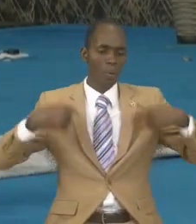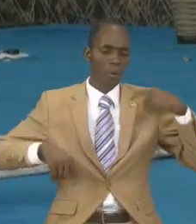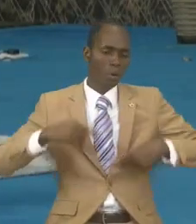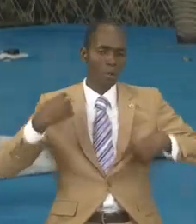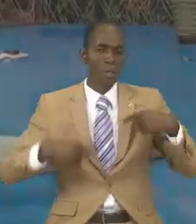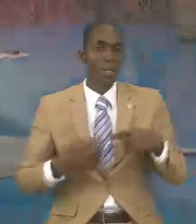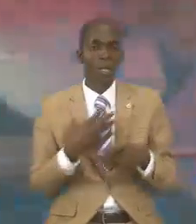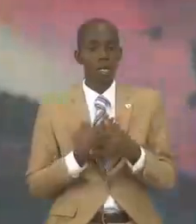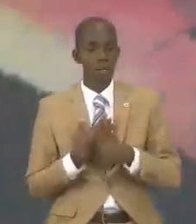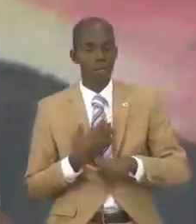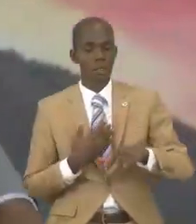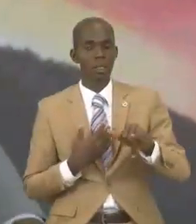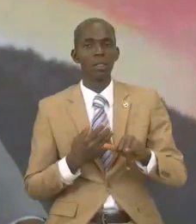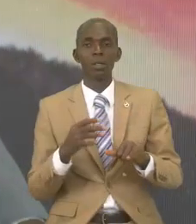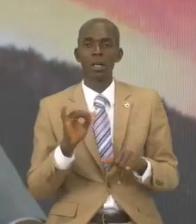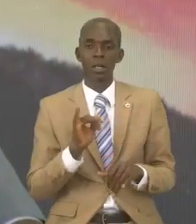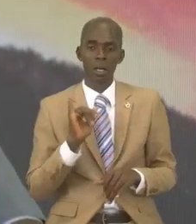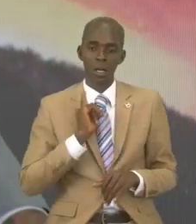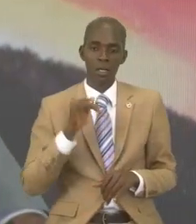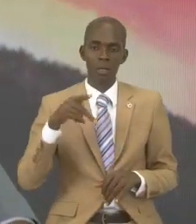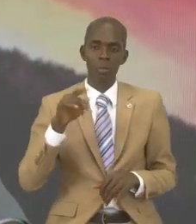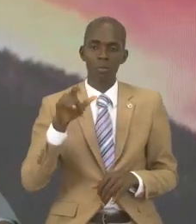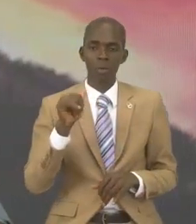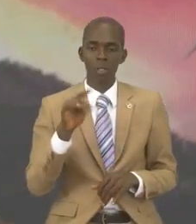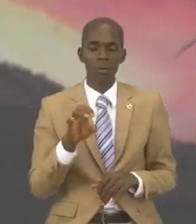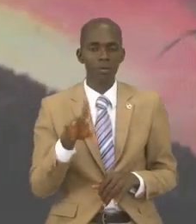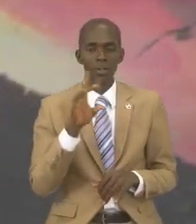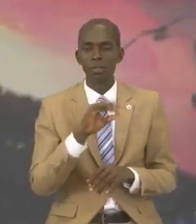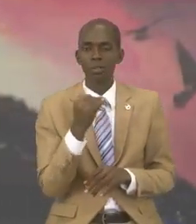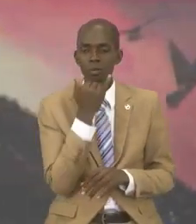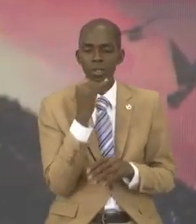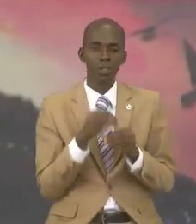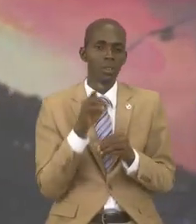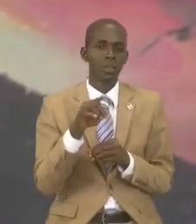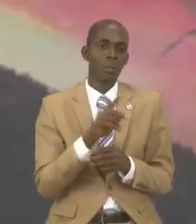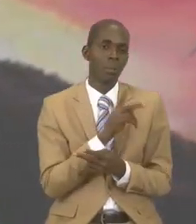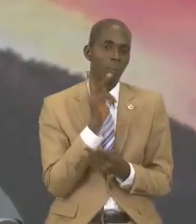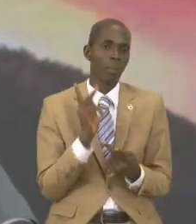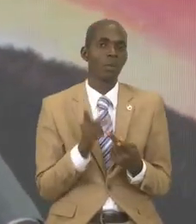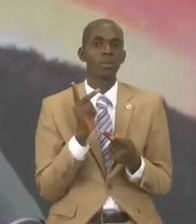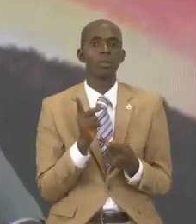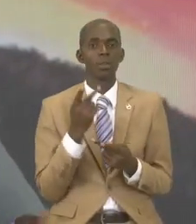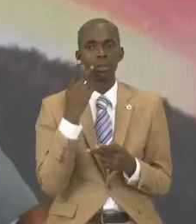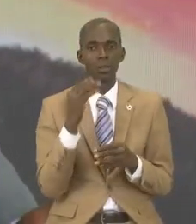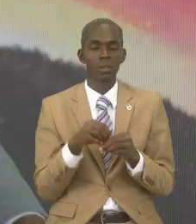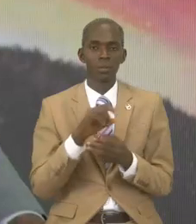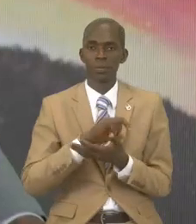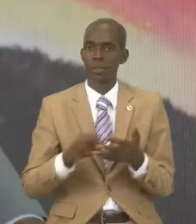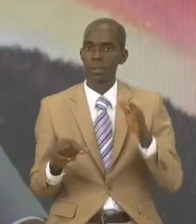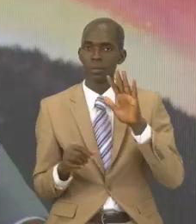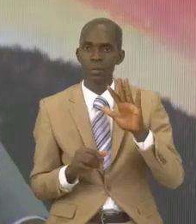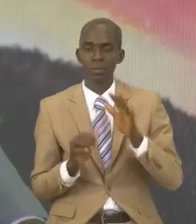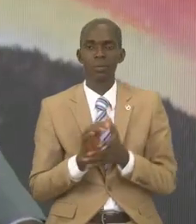find no fault in him. Perfect. Look at verse 5. Then